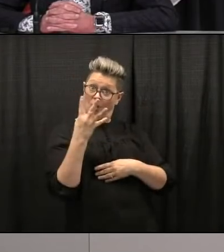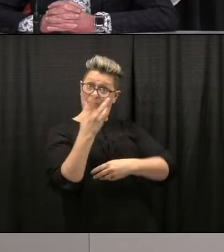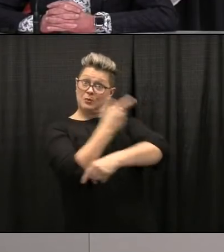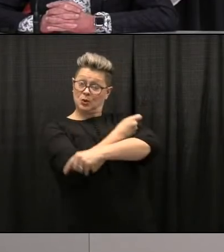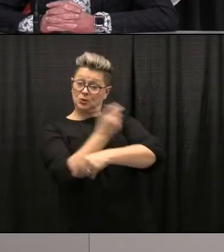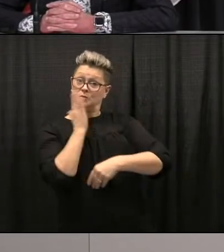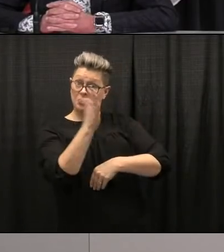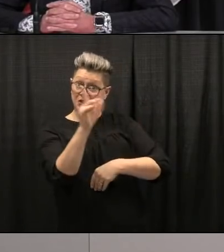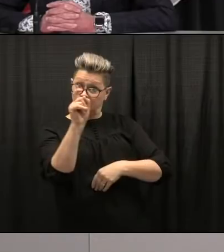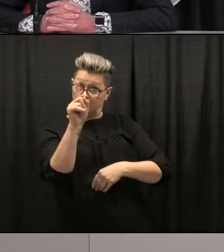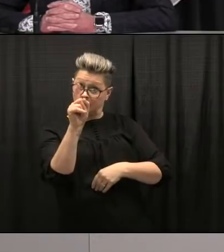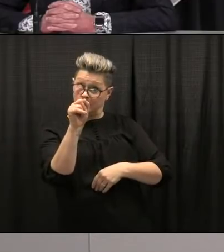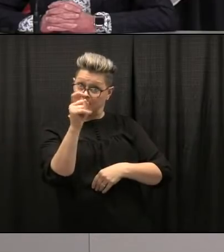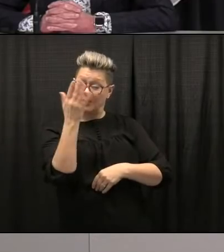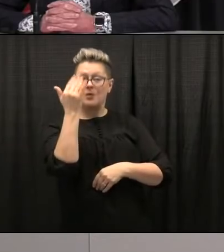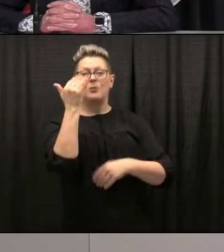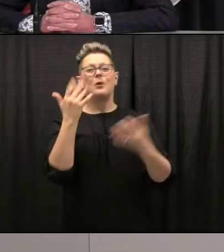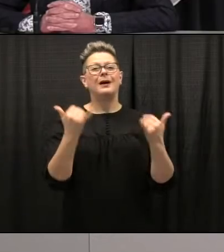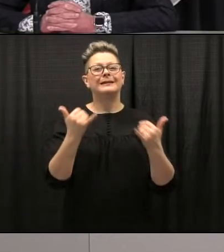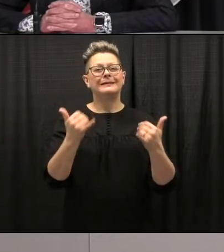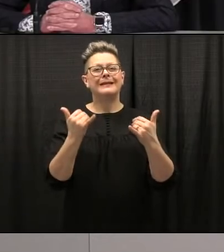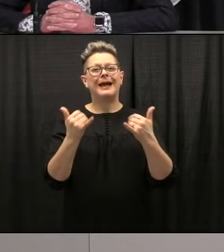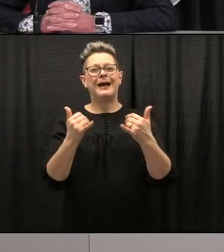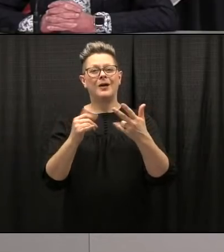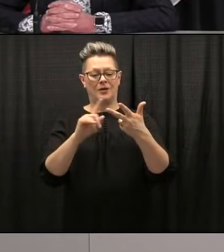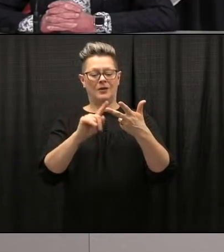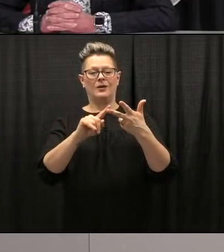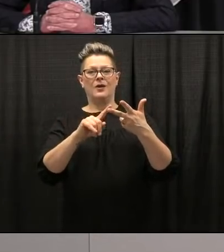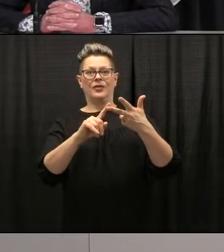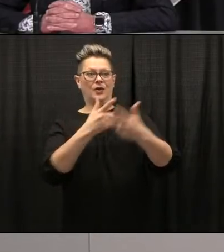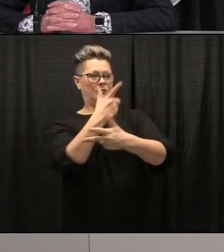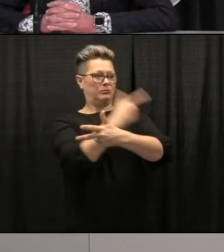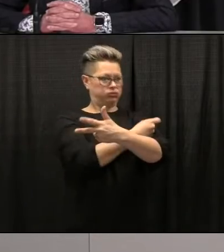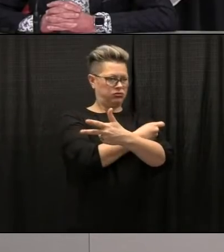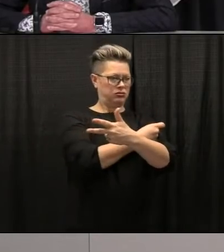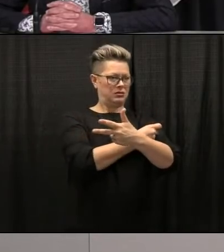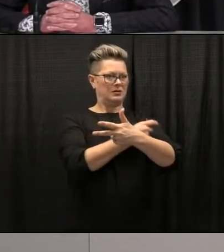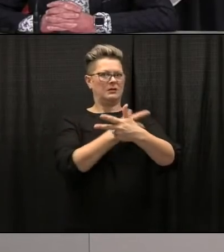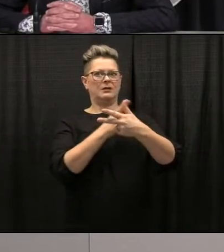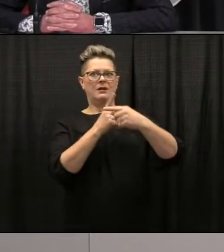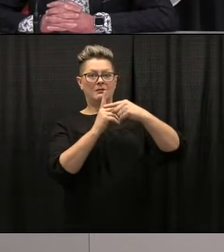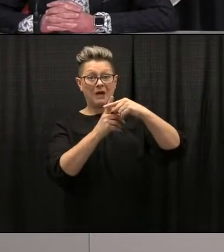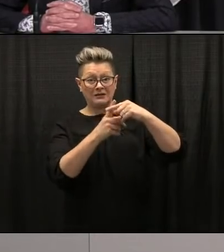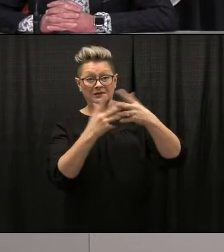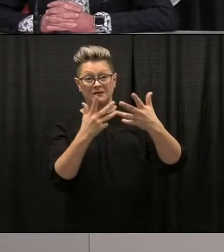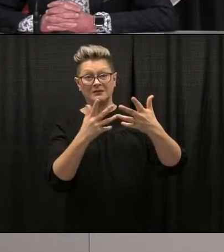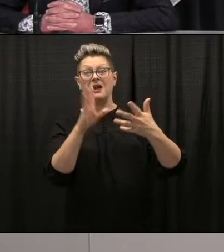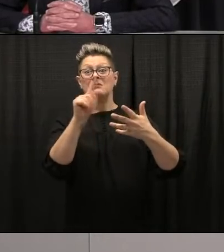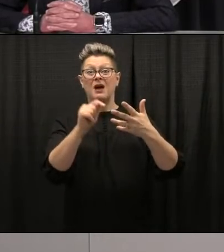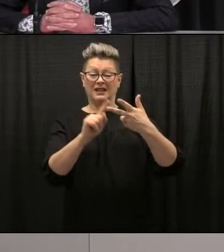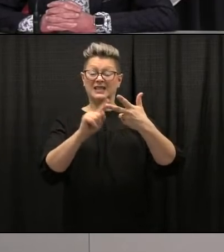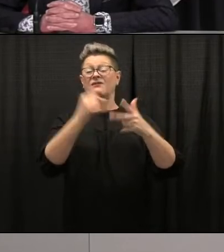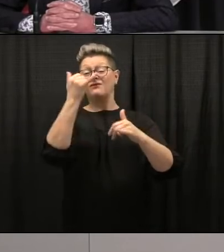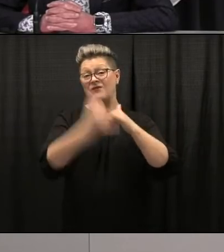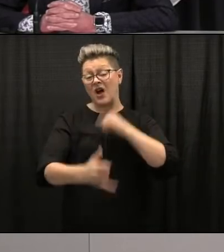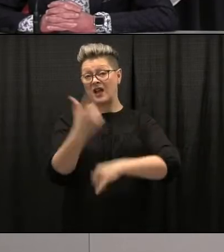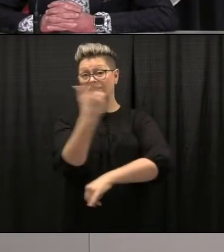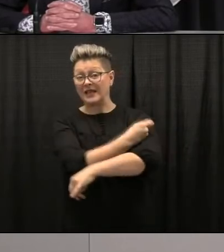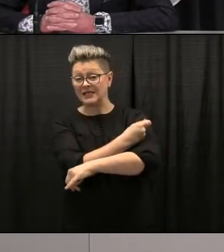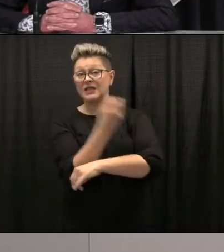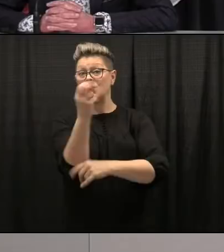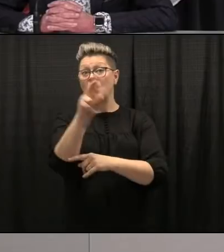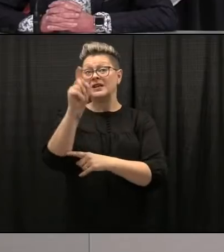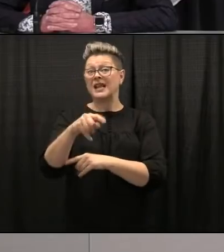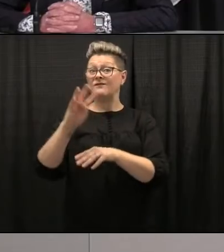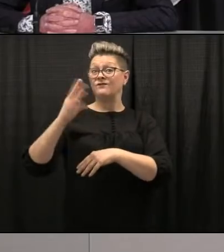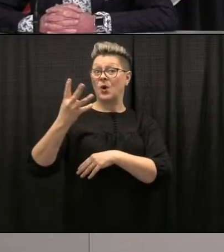seeing the positives that the current booster shots are having, or is this going to be the final shots that people require?